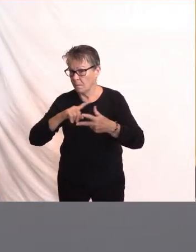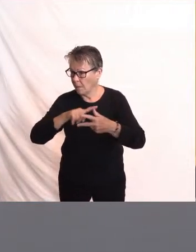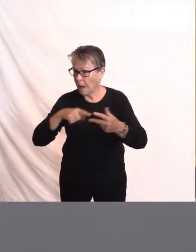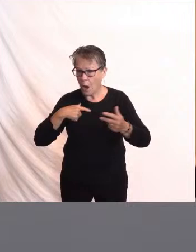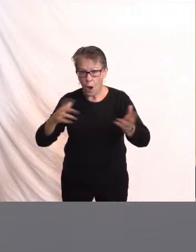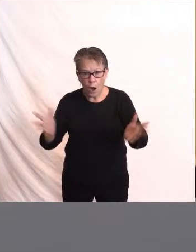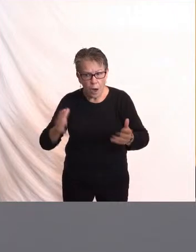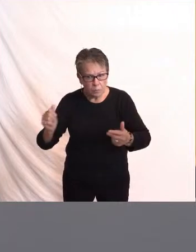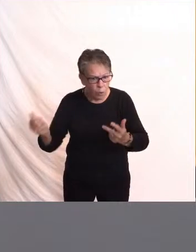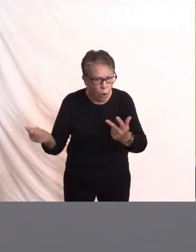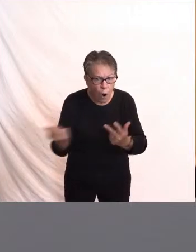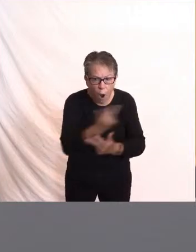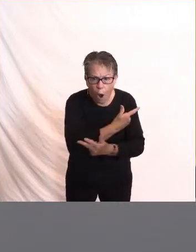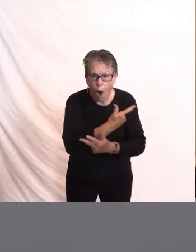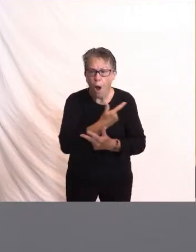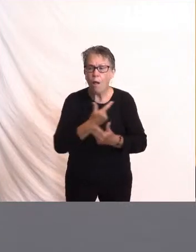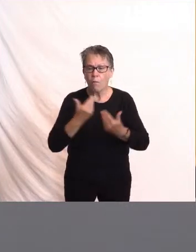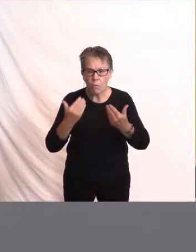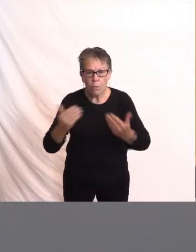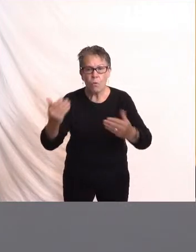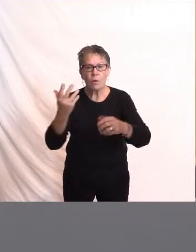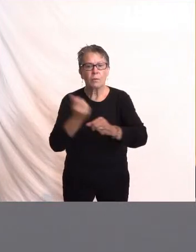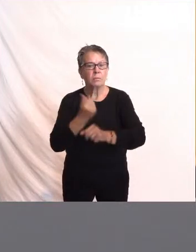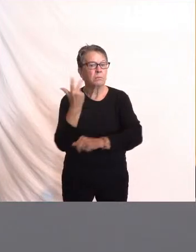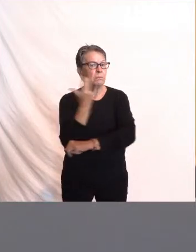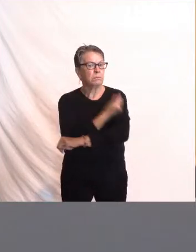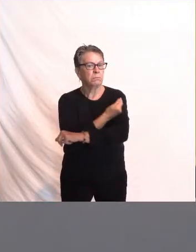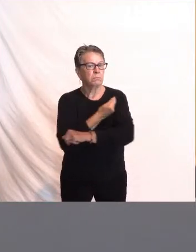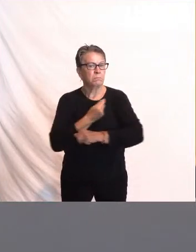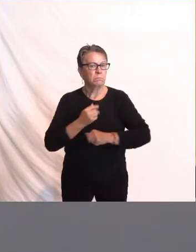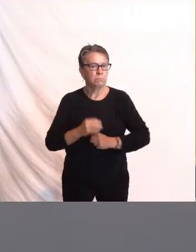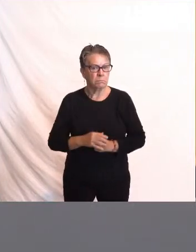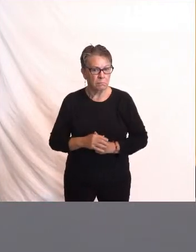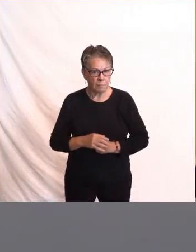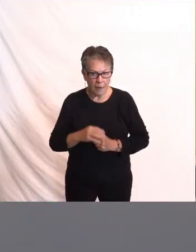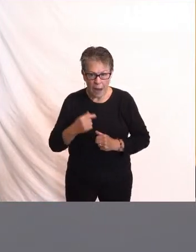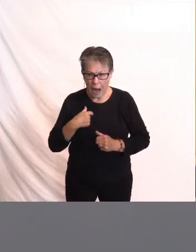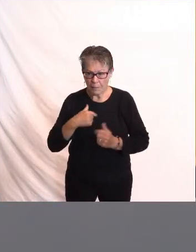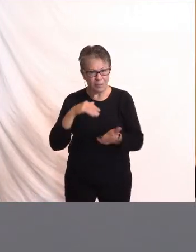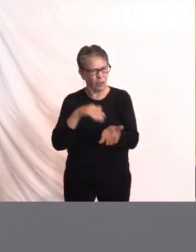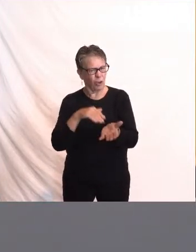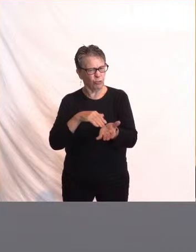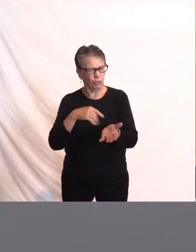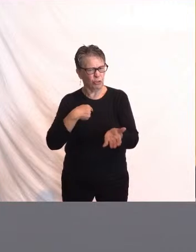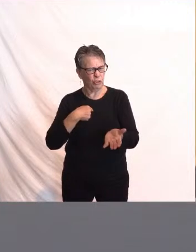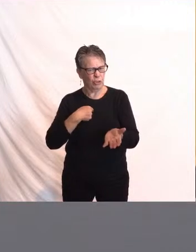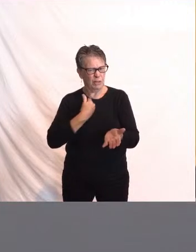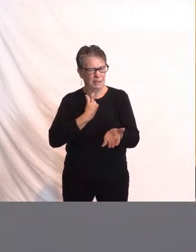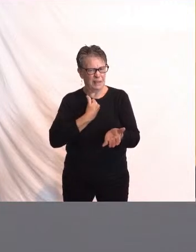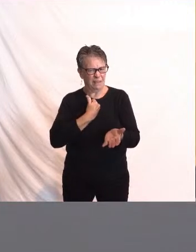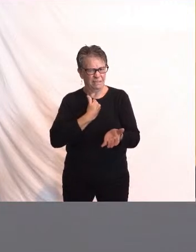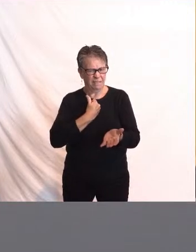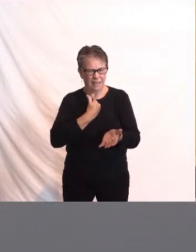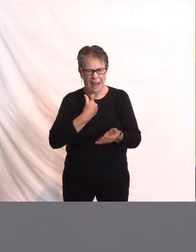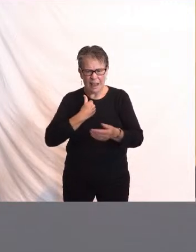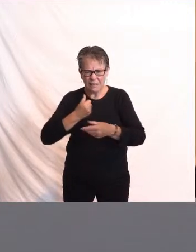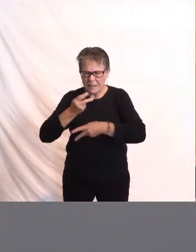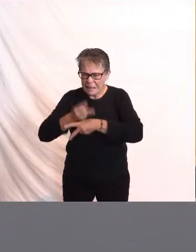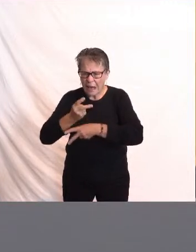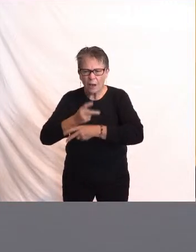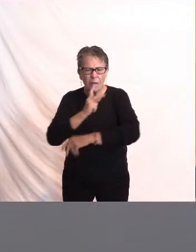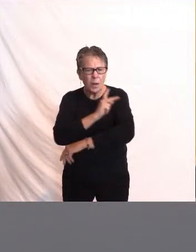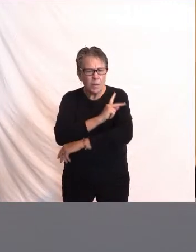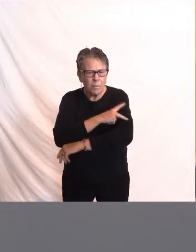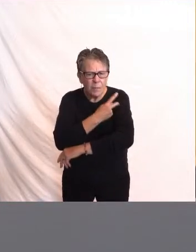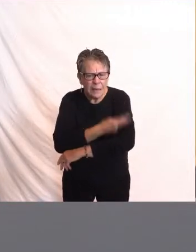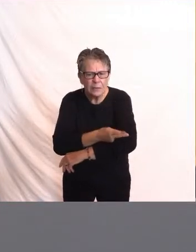am a physician, and as a physician, I took care of patients for a long period of time. I know the dangers associated with COVID. I know that